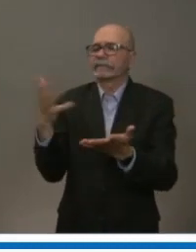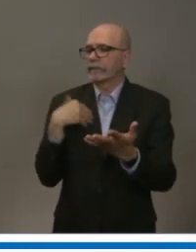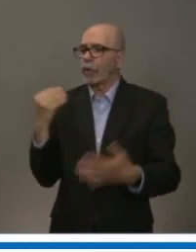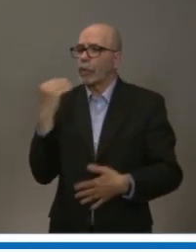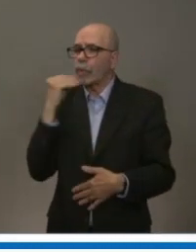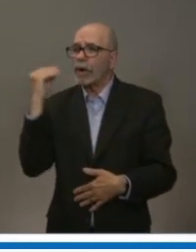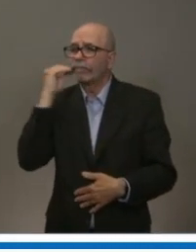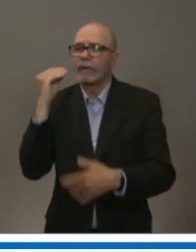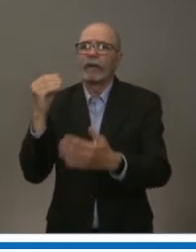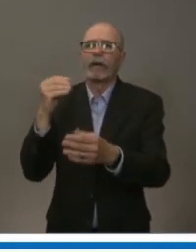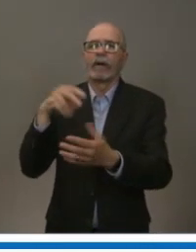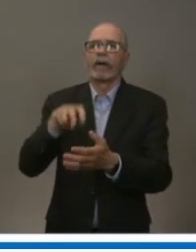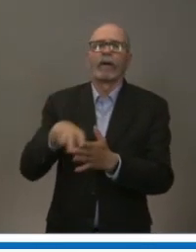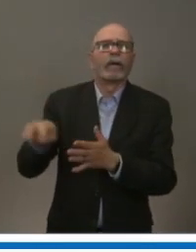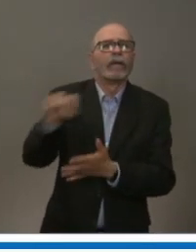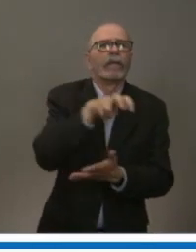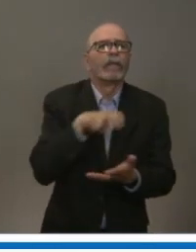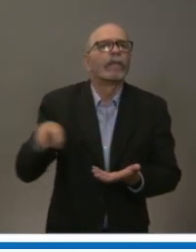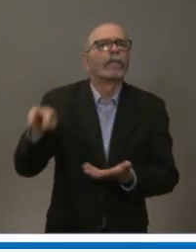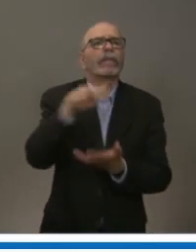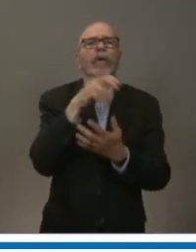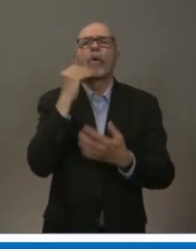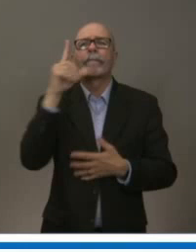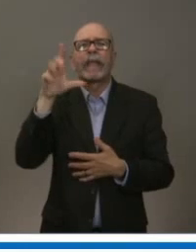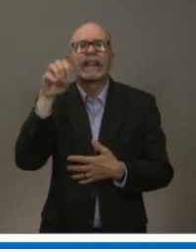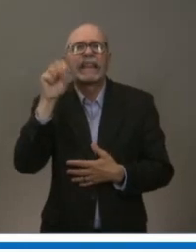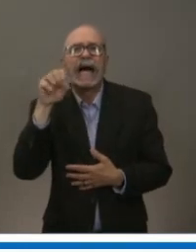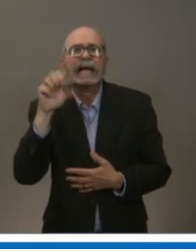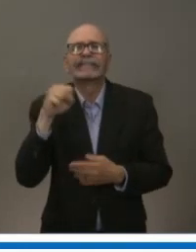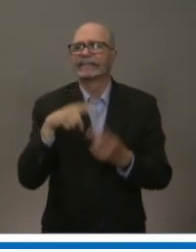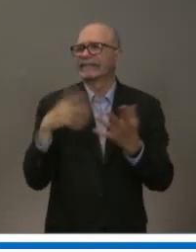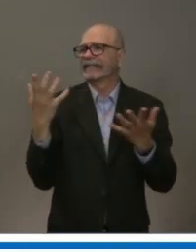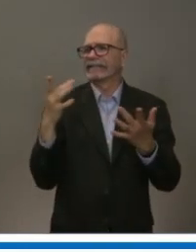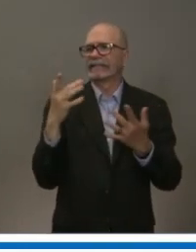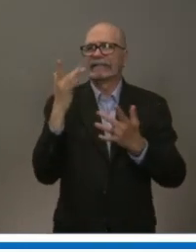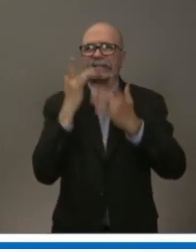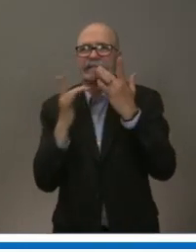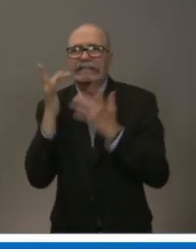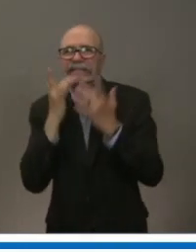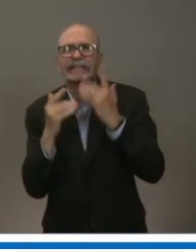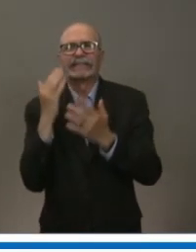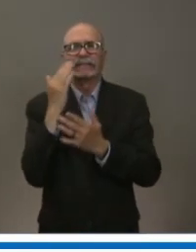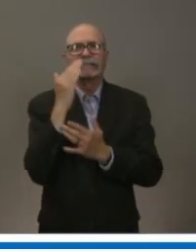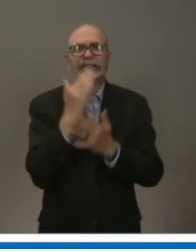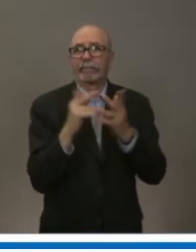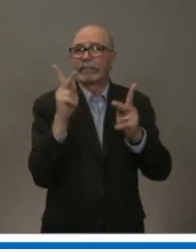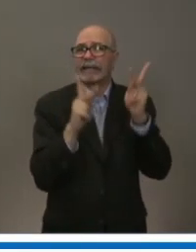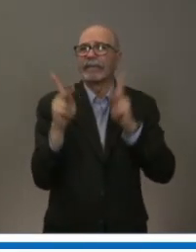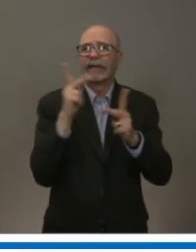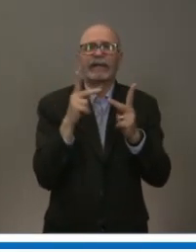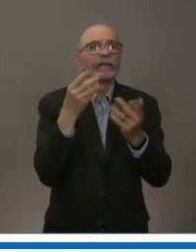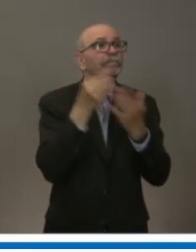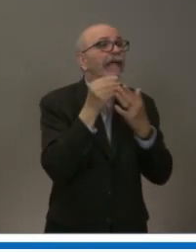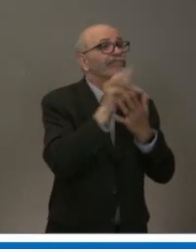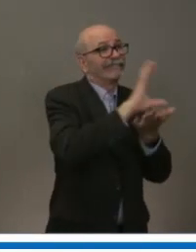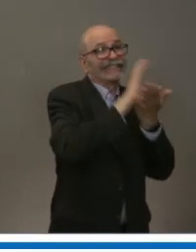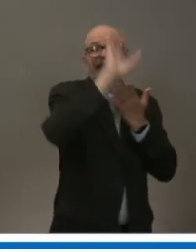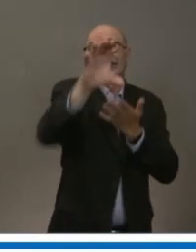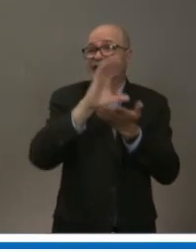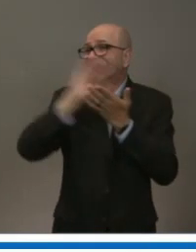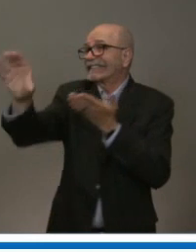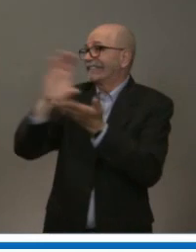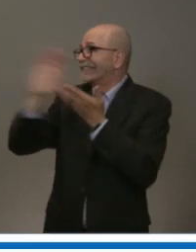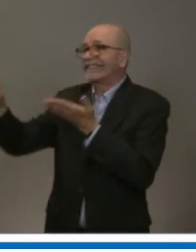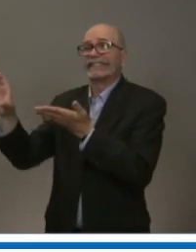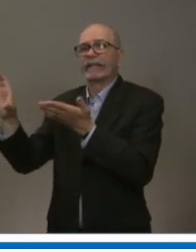populations. And in that time, we've seen Out of the Cold get some federal funding to put people in hotels, although I think